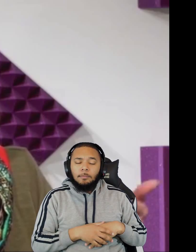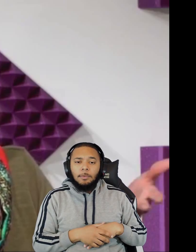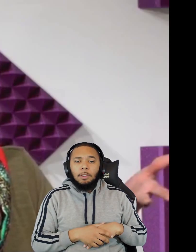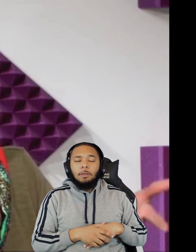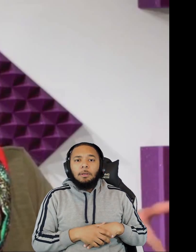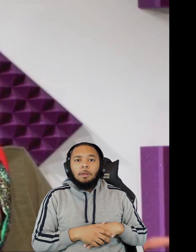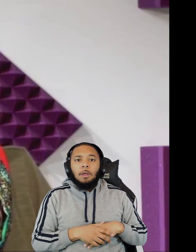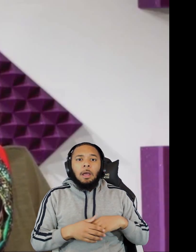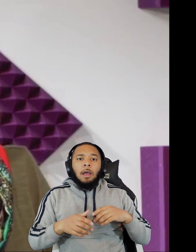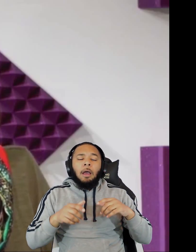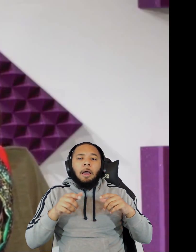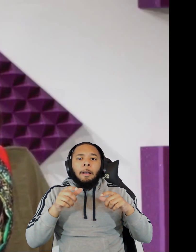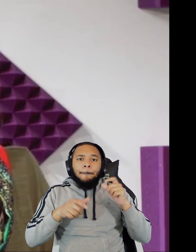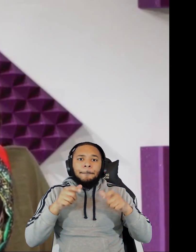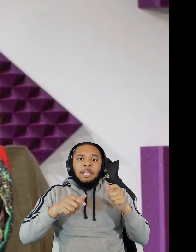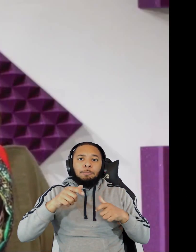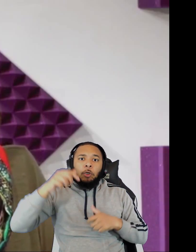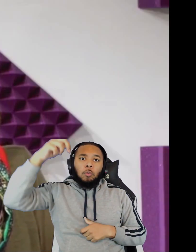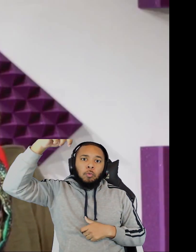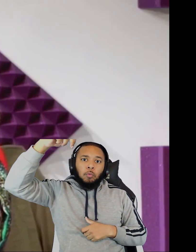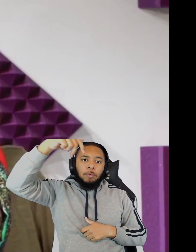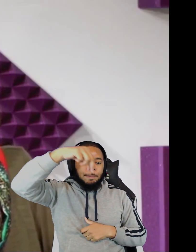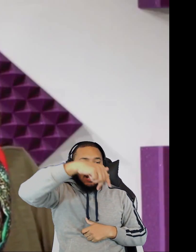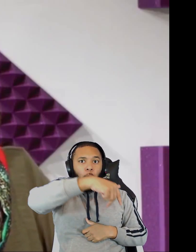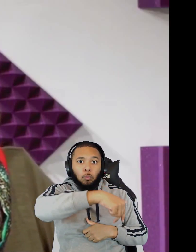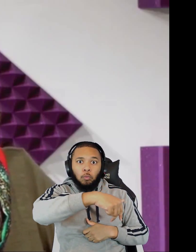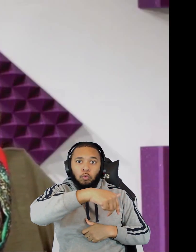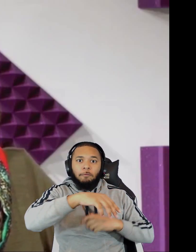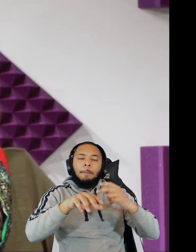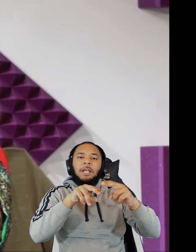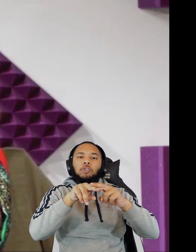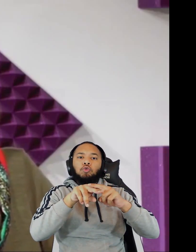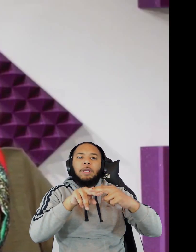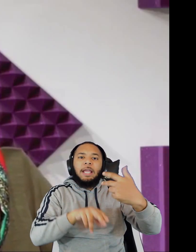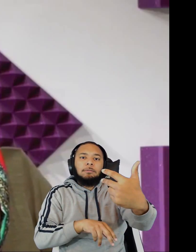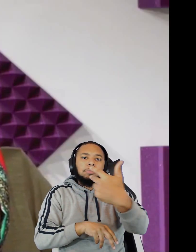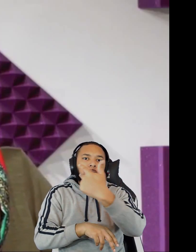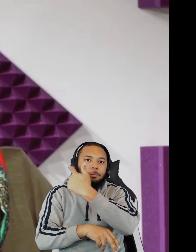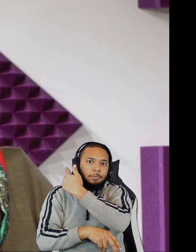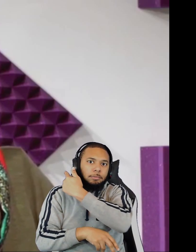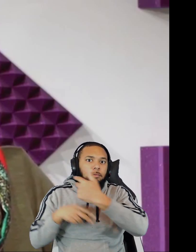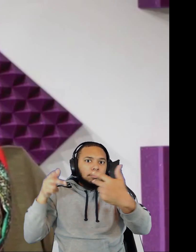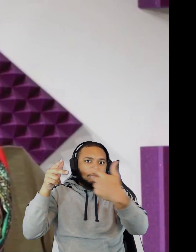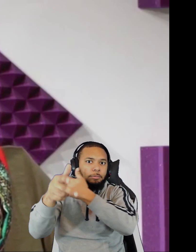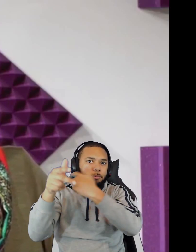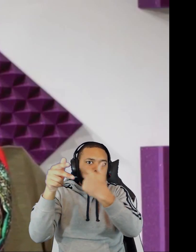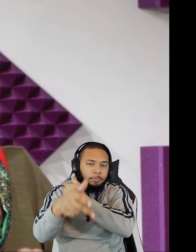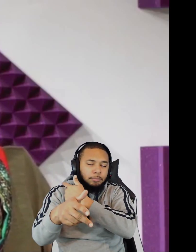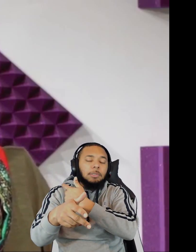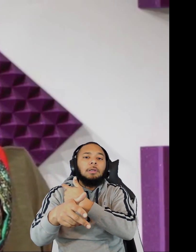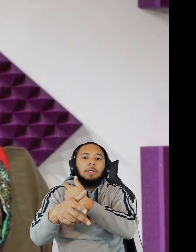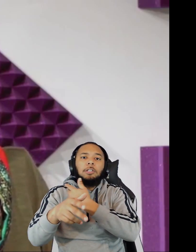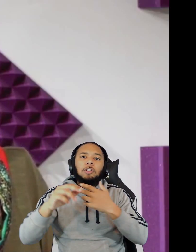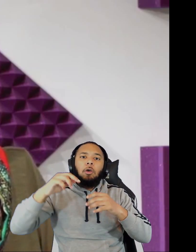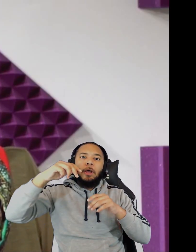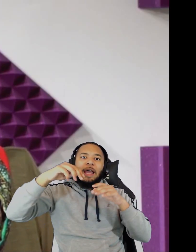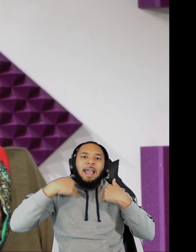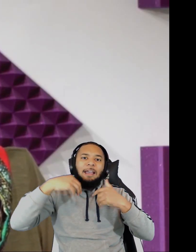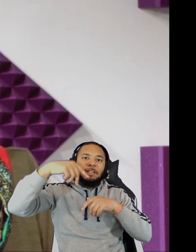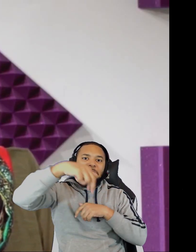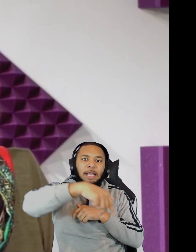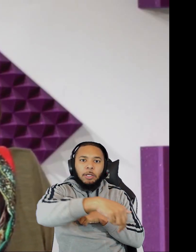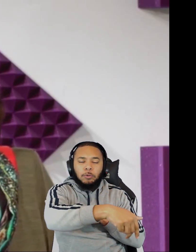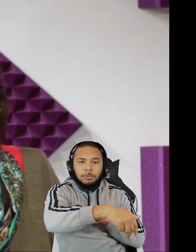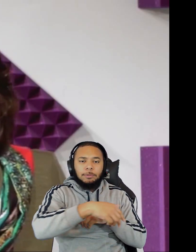And people come down from an elevated station, another landmark there, right? And they go along two